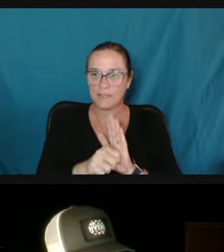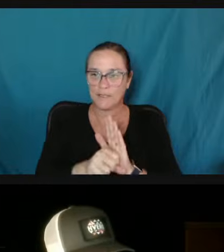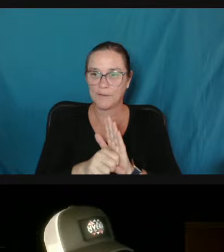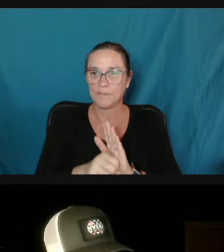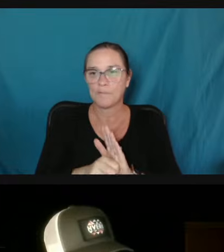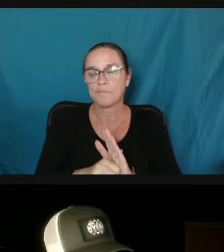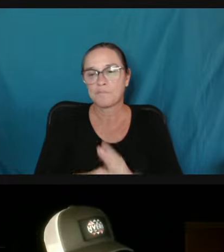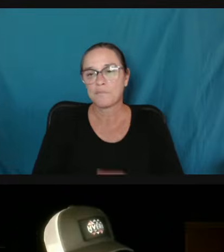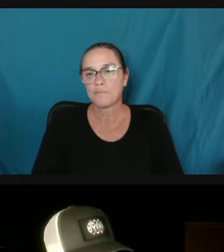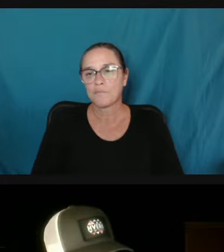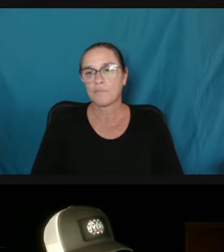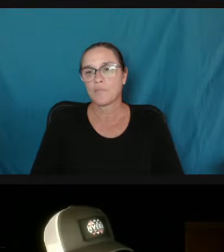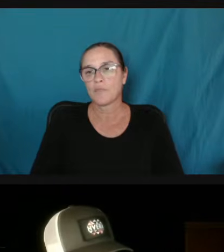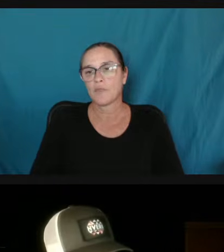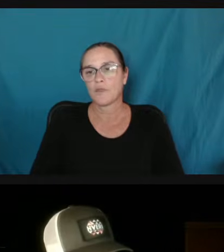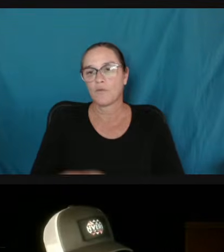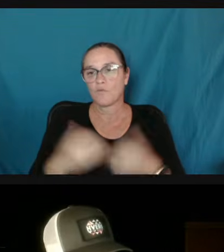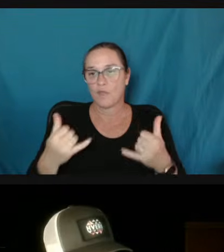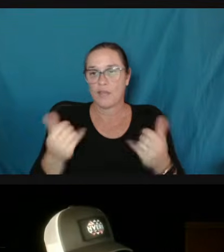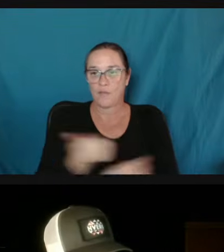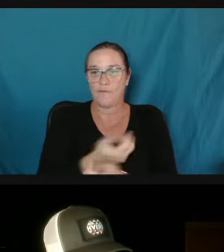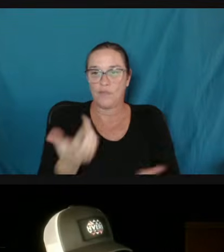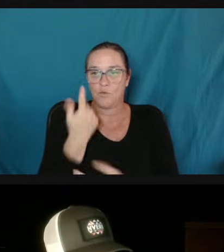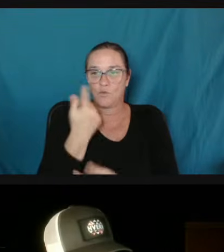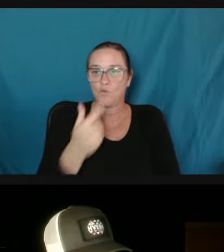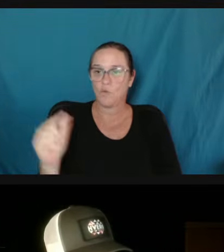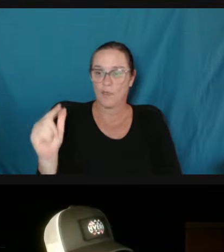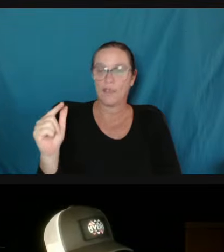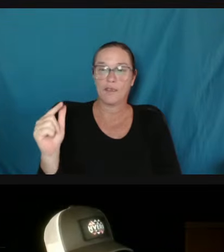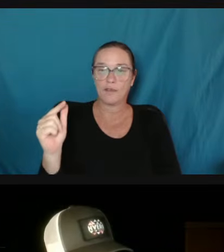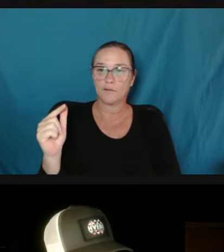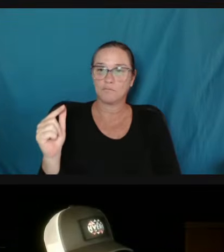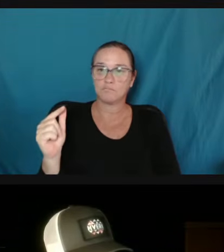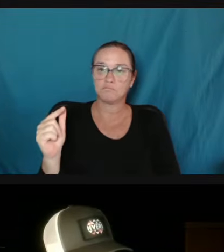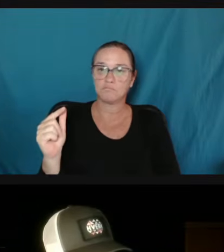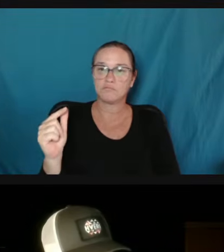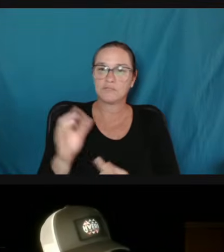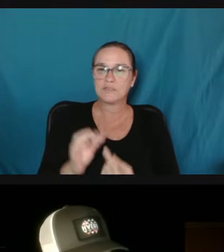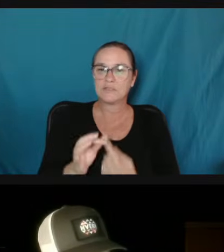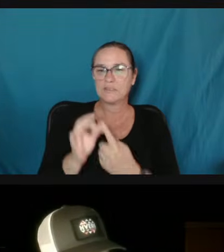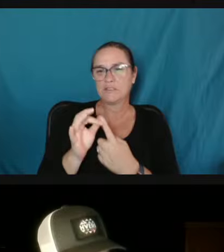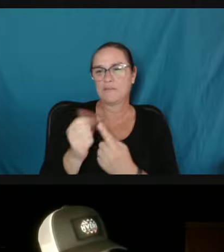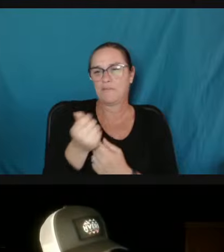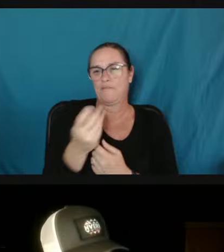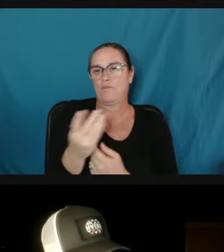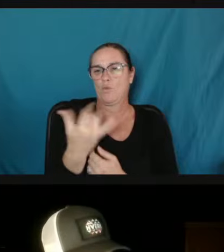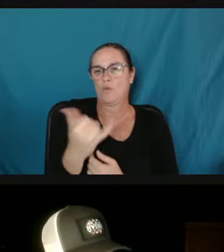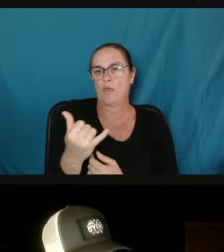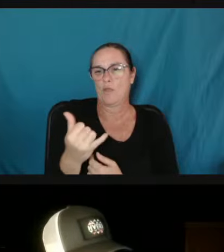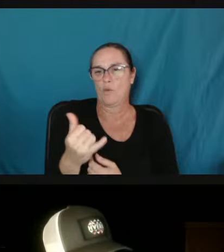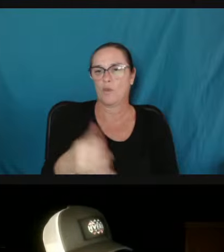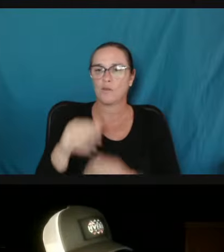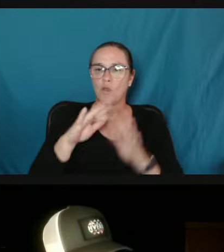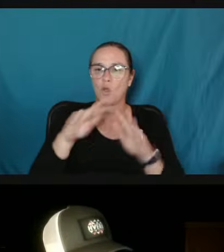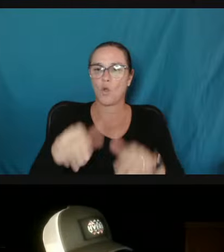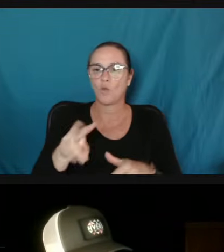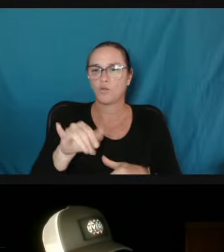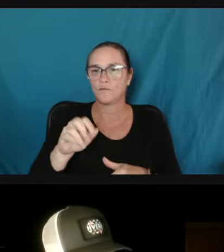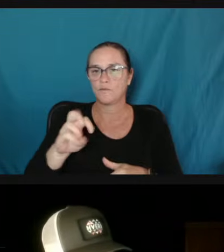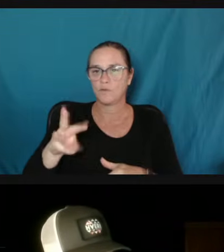currently things are in a green largely across the state, with a couple of yellow readings here down in Ocean View and in